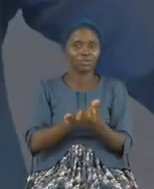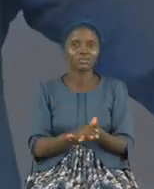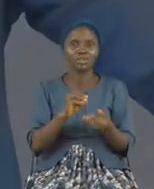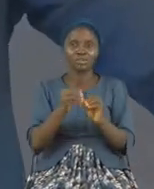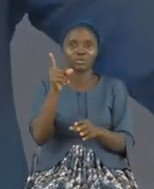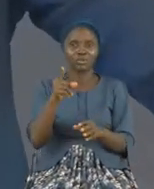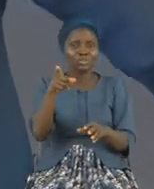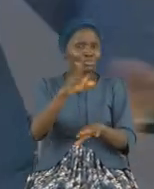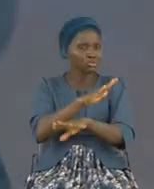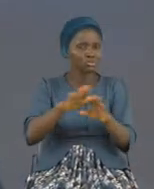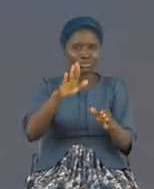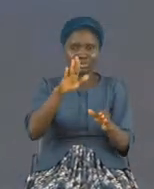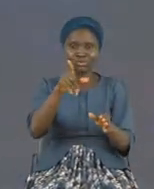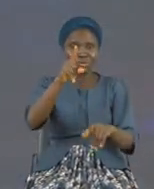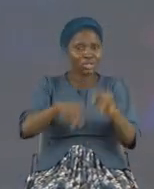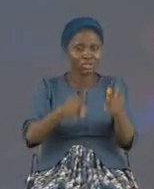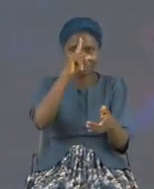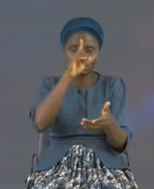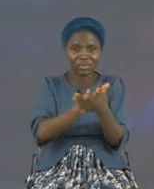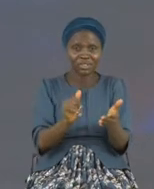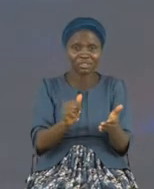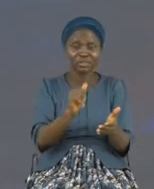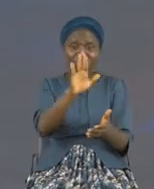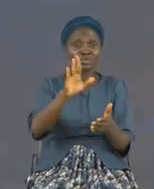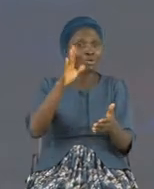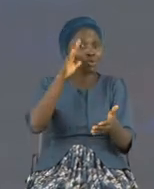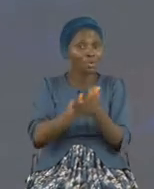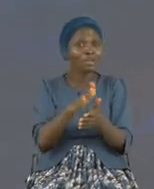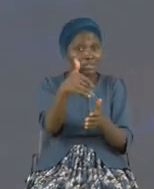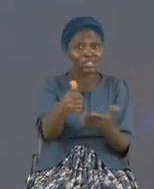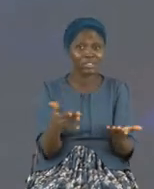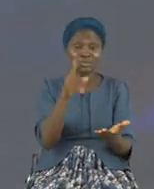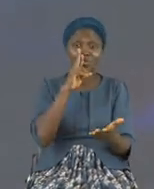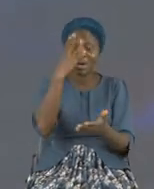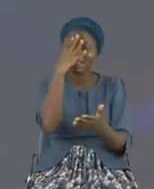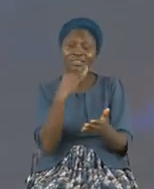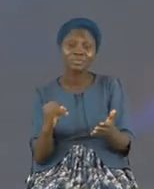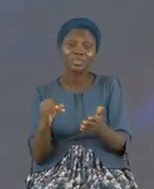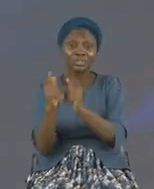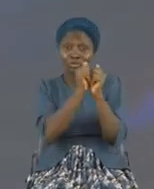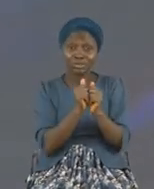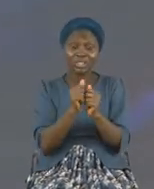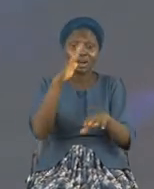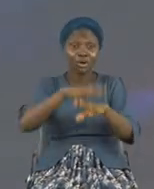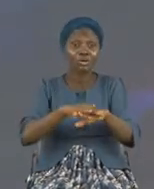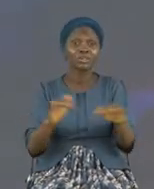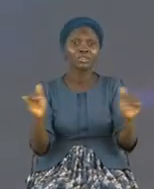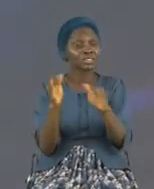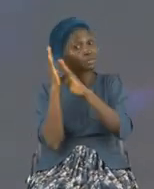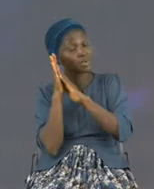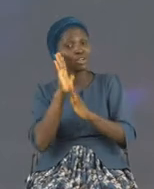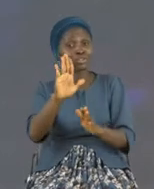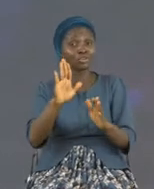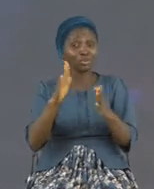yourself. You're sleeping together on the same bed, and your body touching her body could